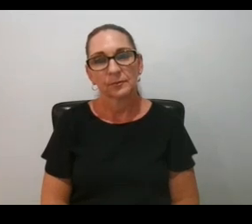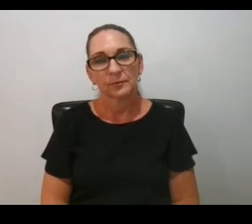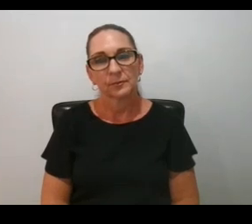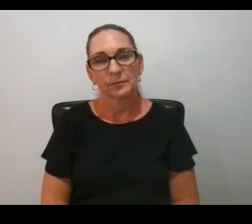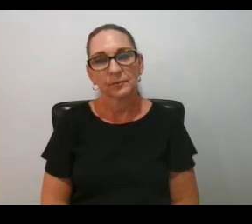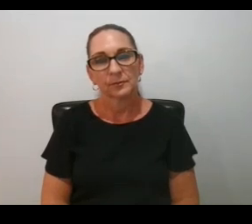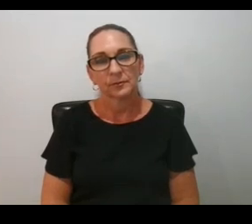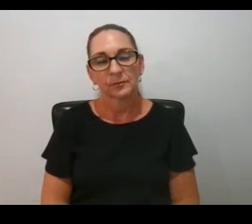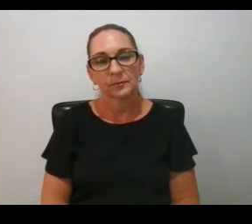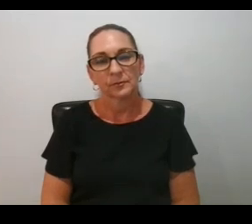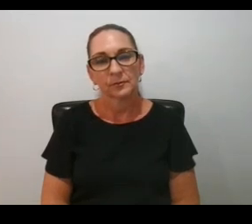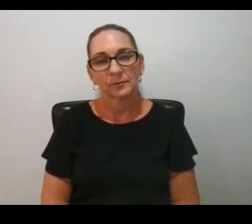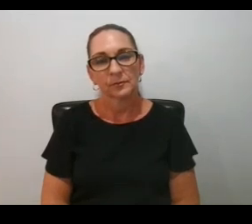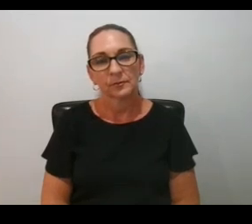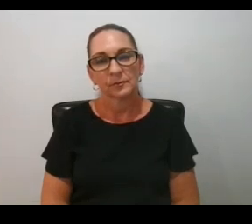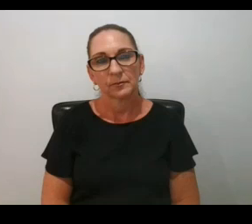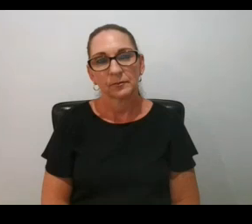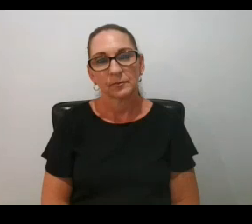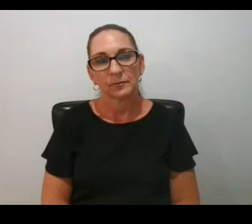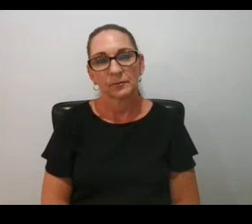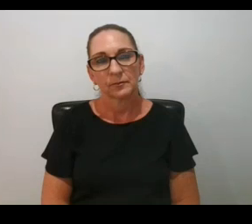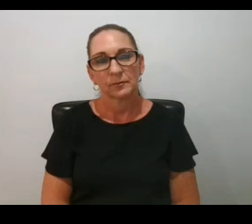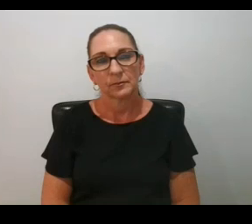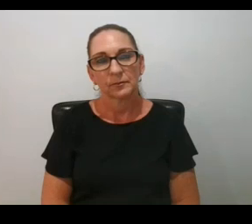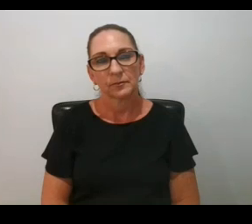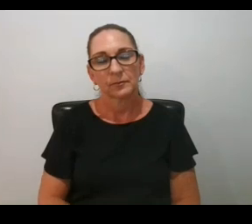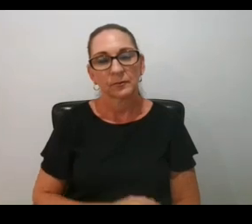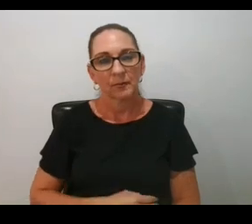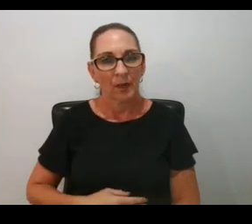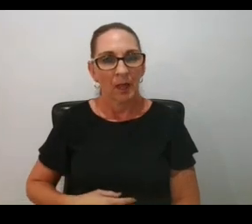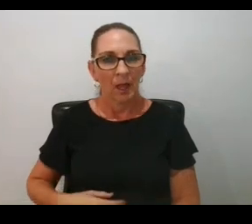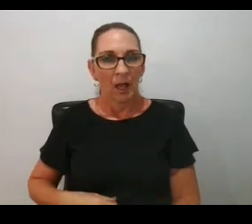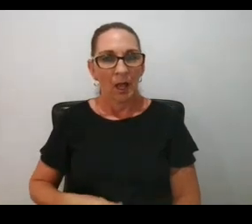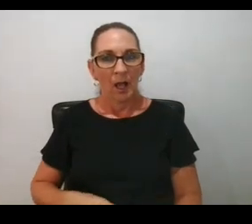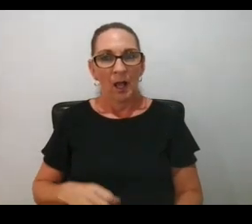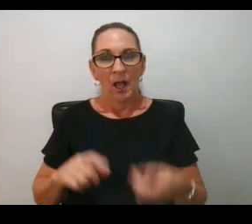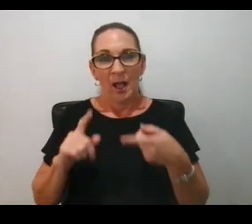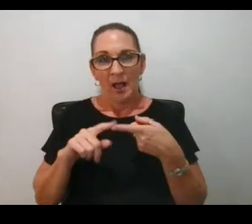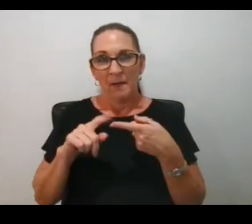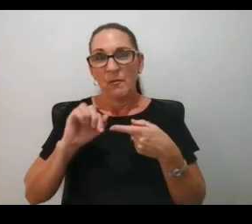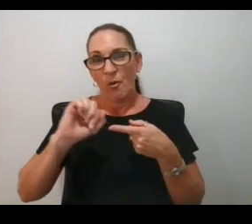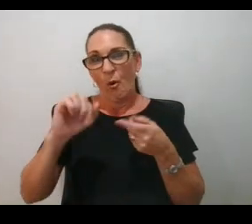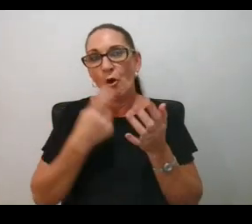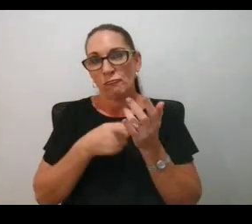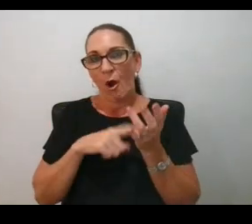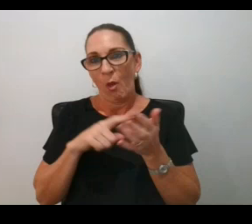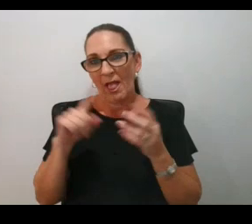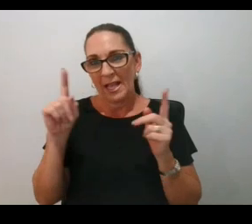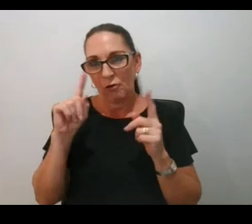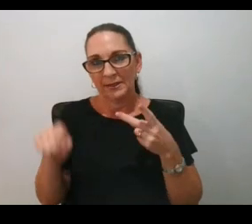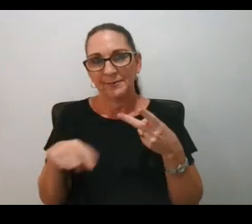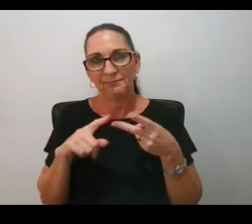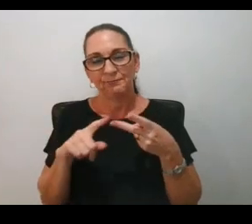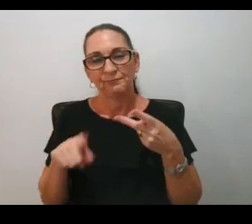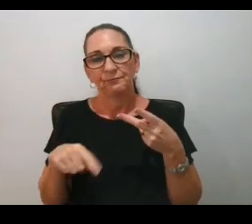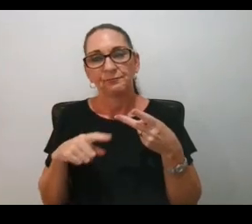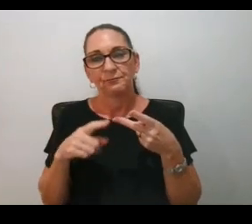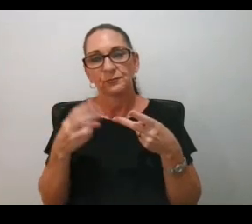today, this either has or is their current role. 31% have some